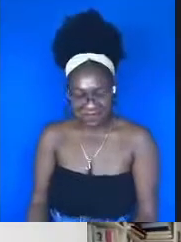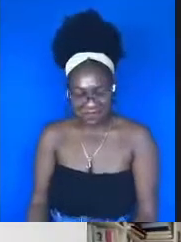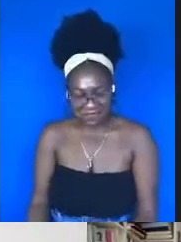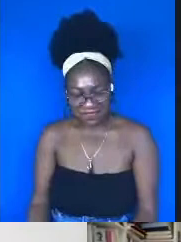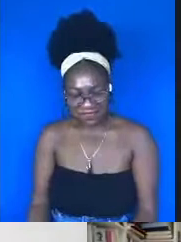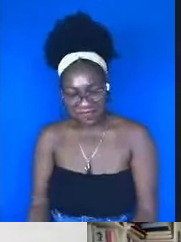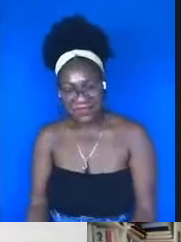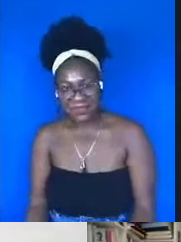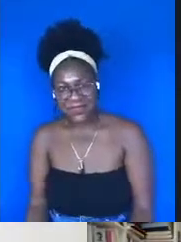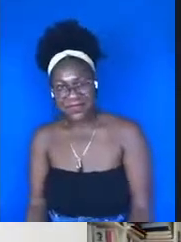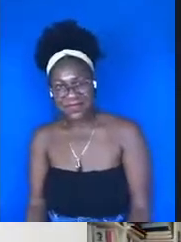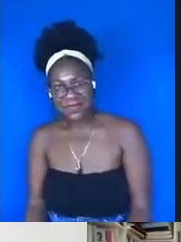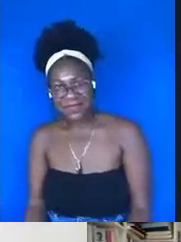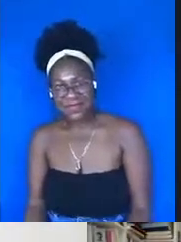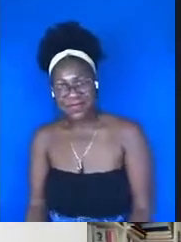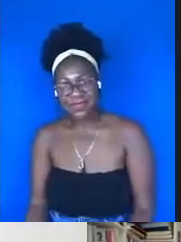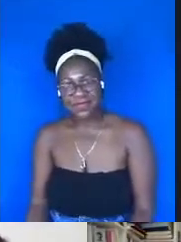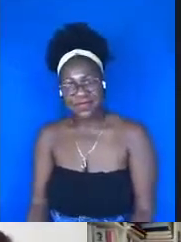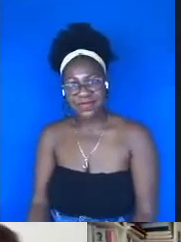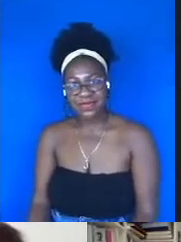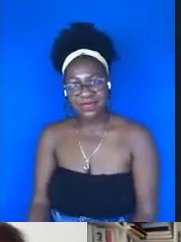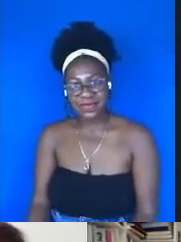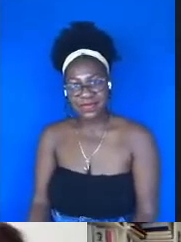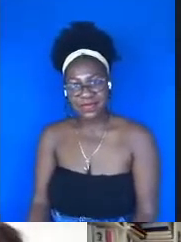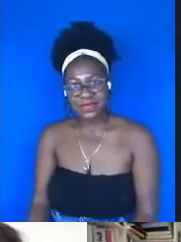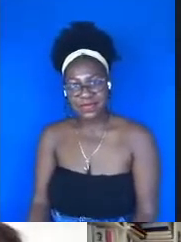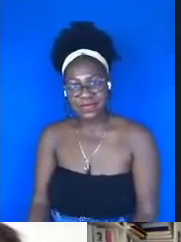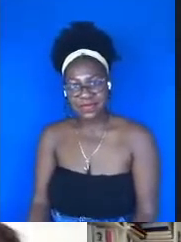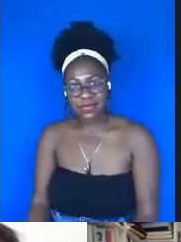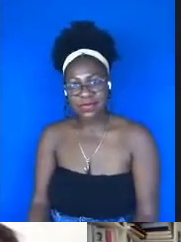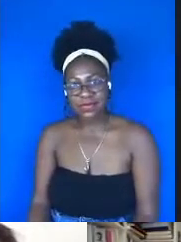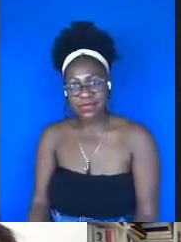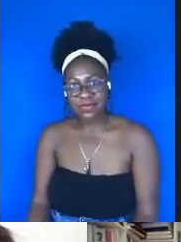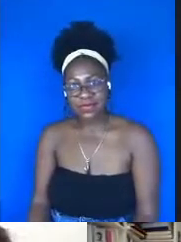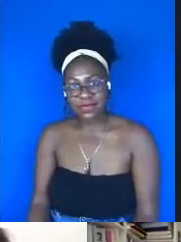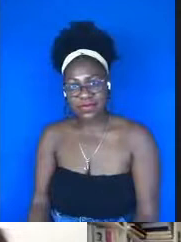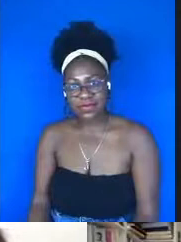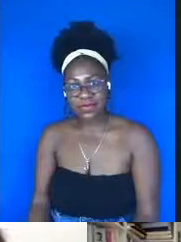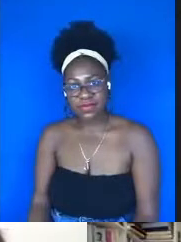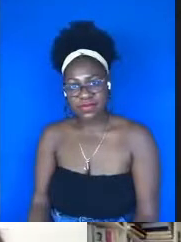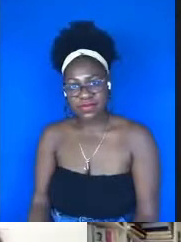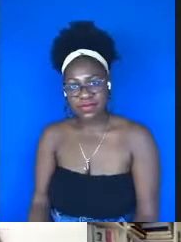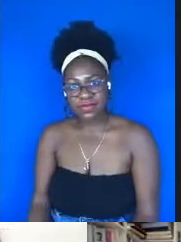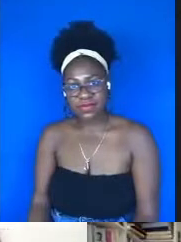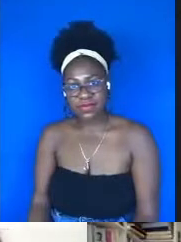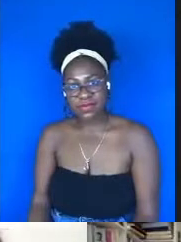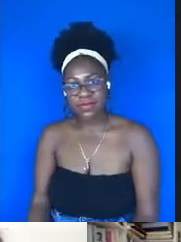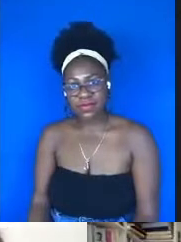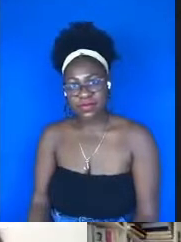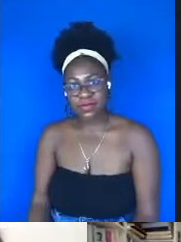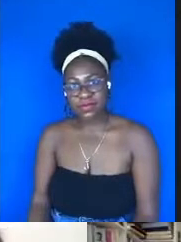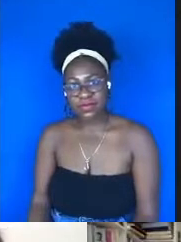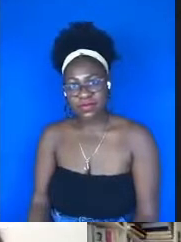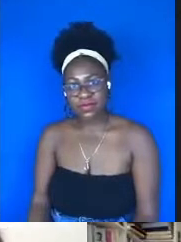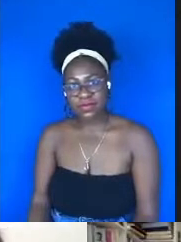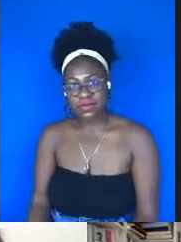understanding what is like alluring about oneself. What is like, what makes one sexual? And is that more